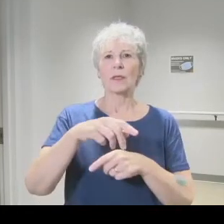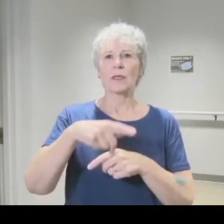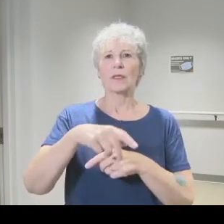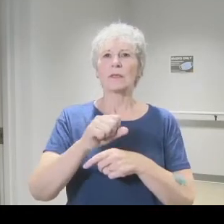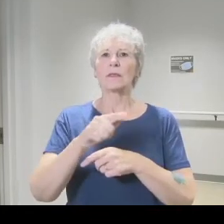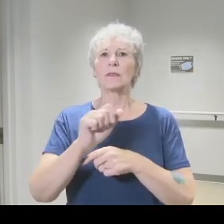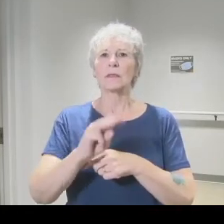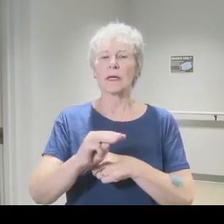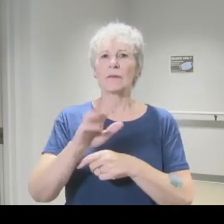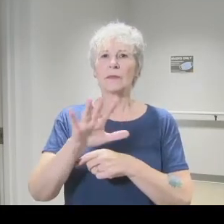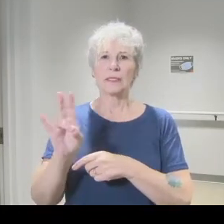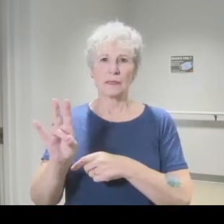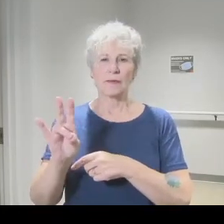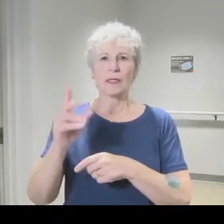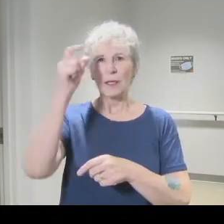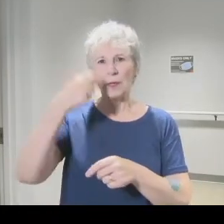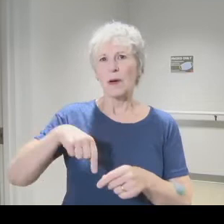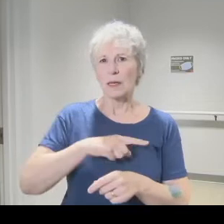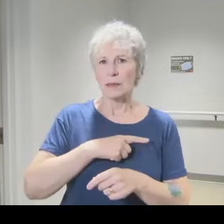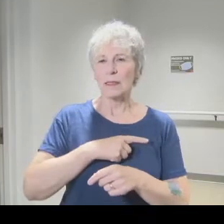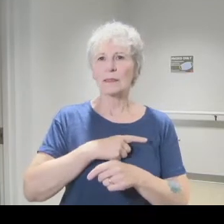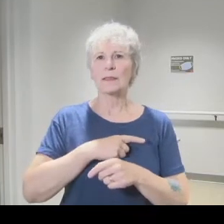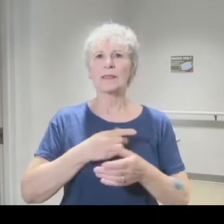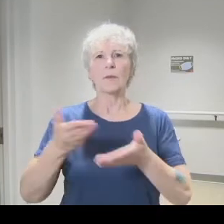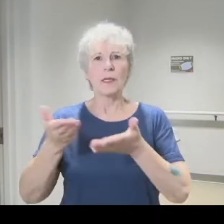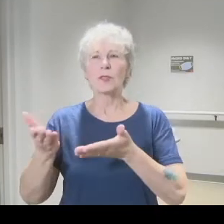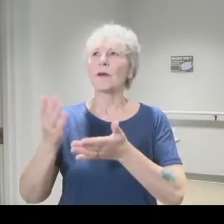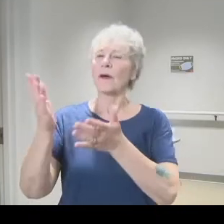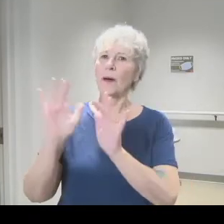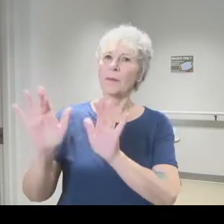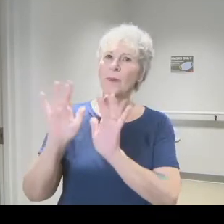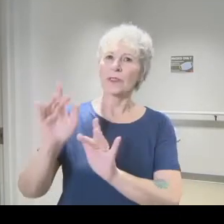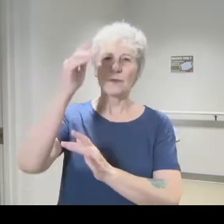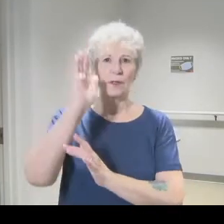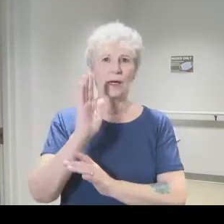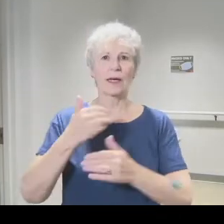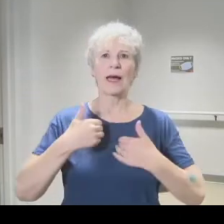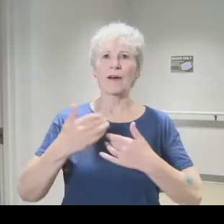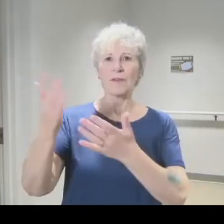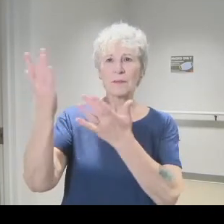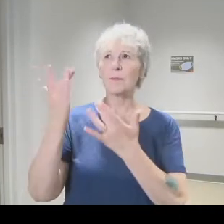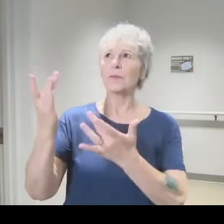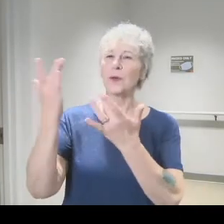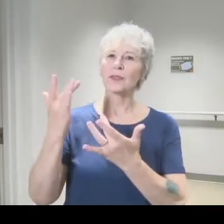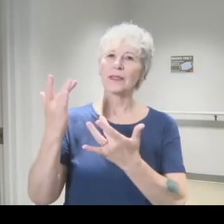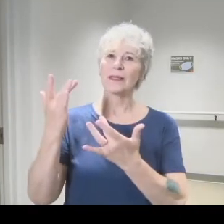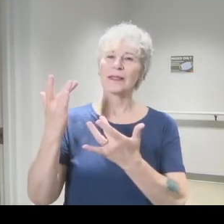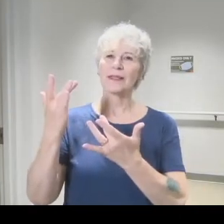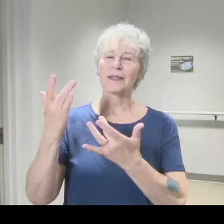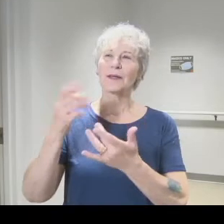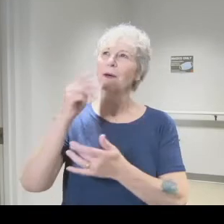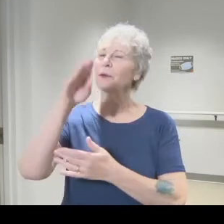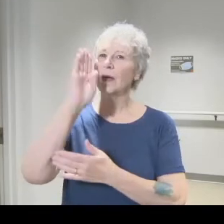because it's a great job to remind us that we serve a merciful God. It begins by saying, "Have mercy on, be merciful to me,